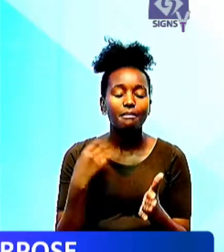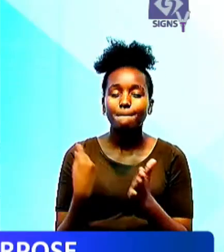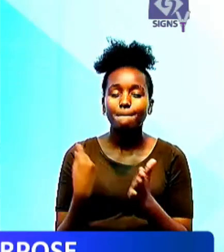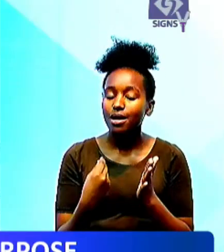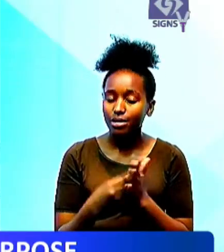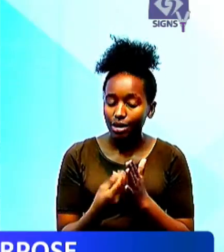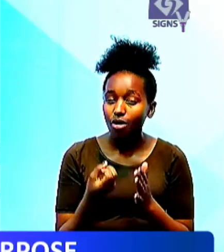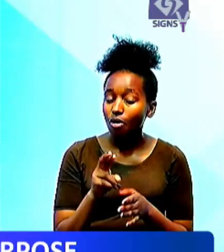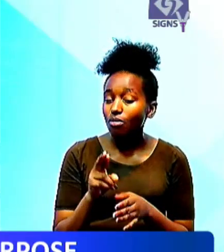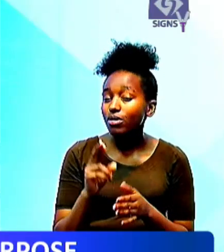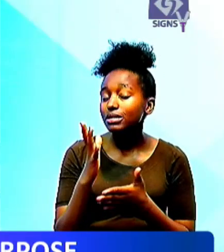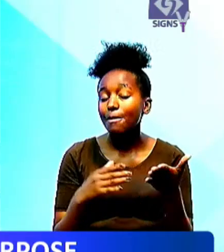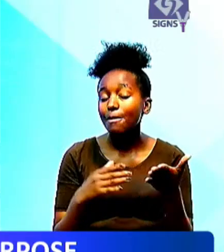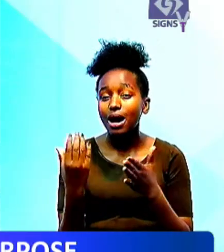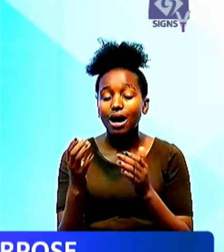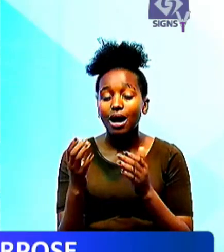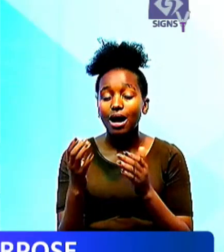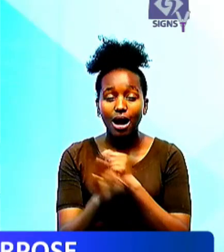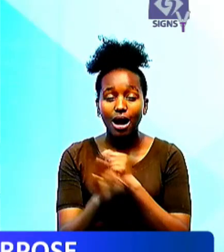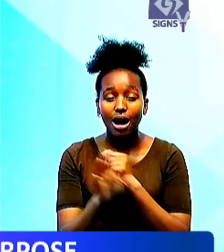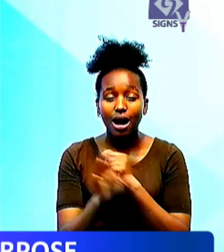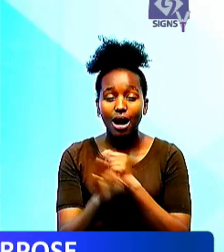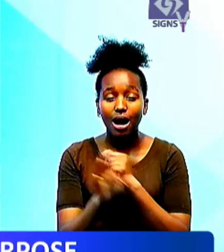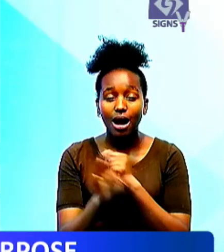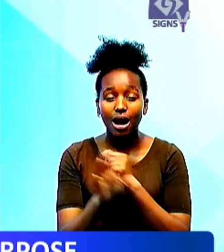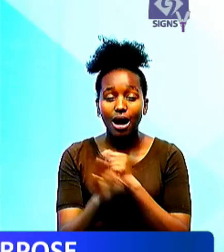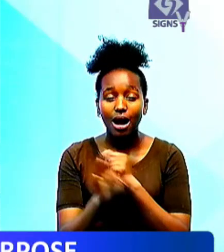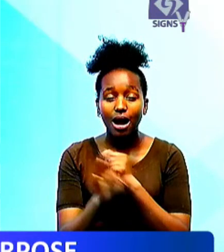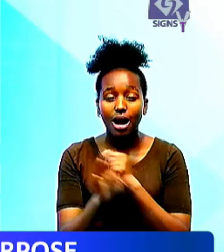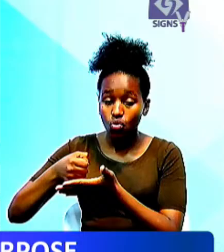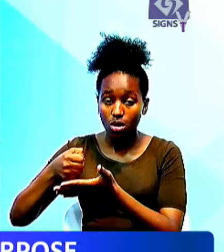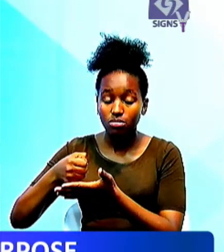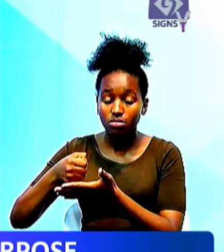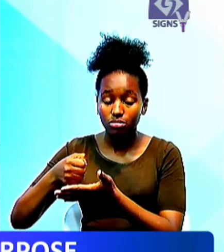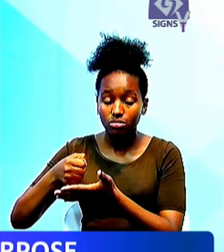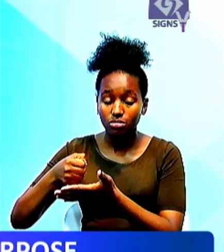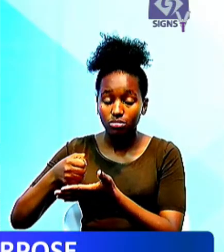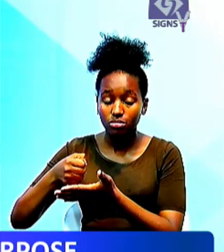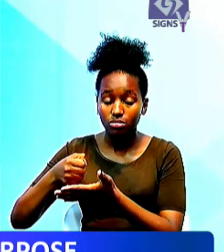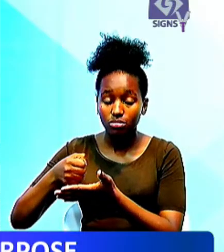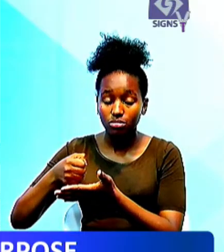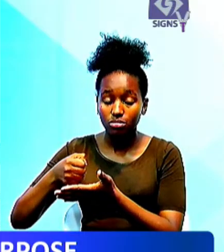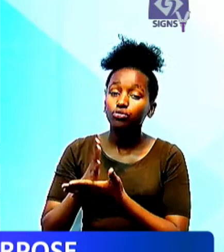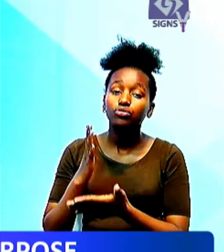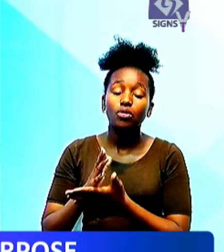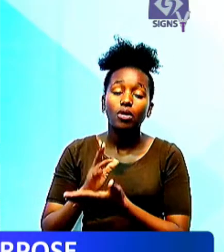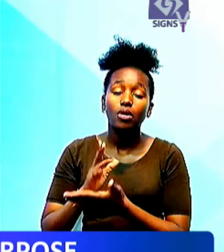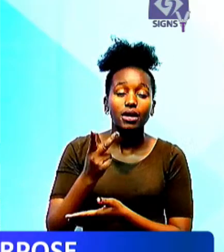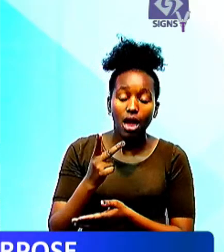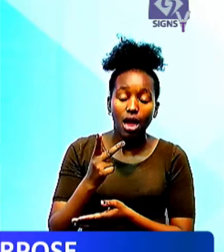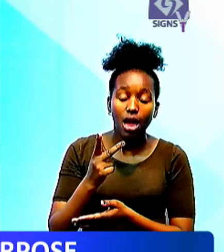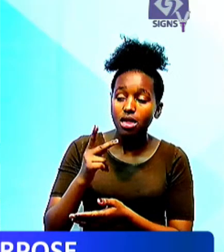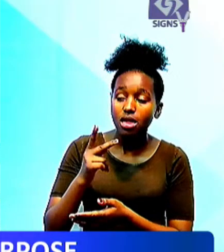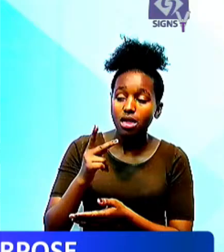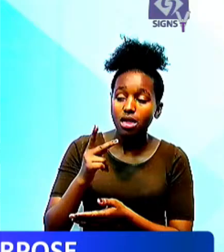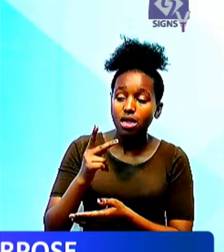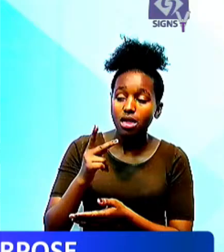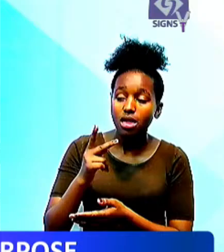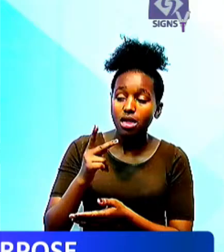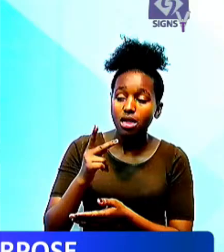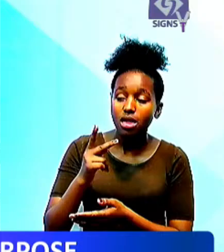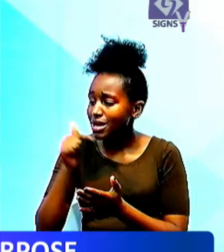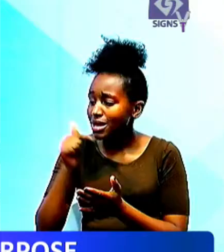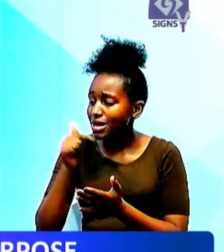countries get to do such investments. Before we went for the break, we had the budgets that Kenya, Uganda, and Tanzania pass. There is a